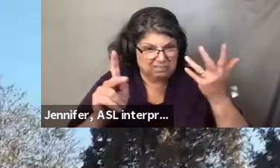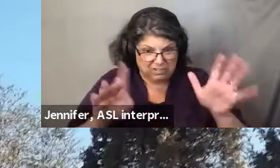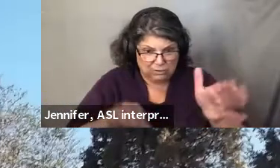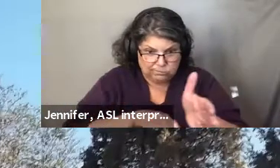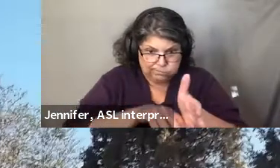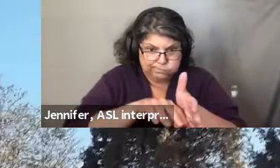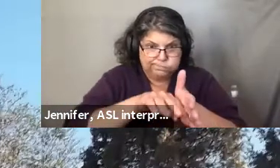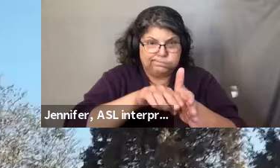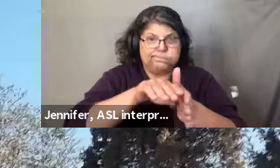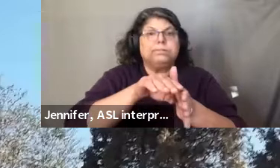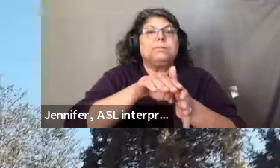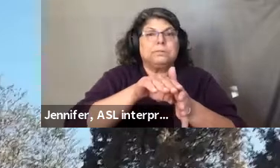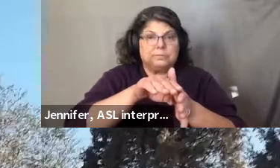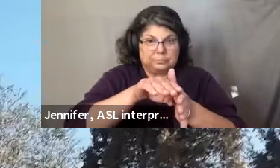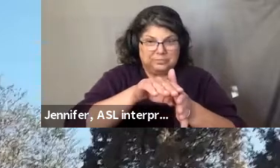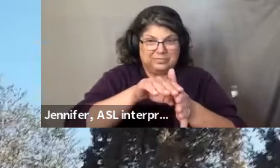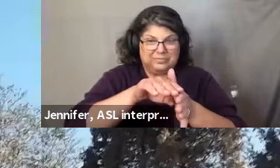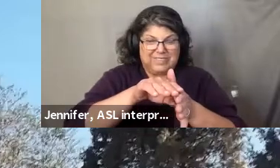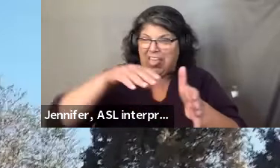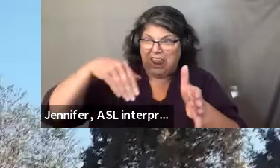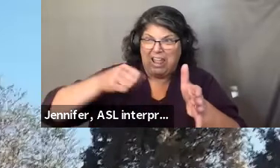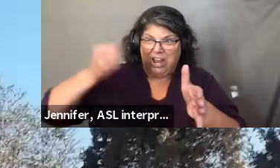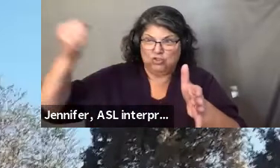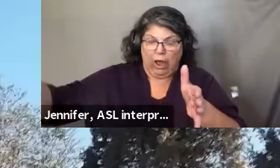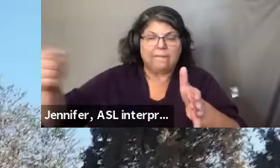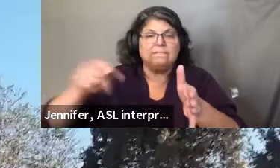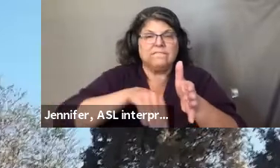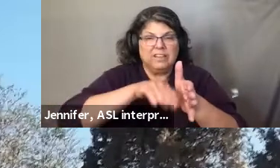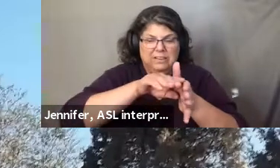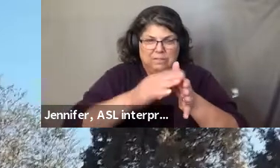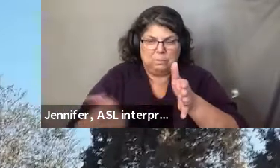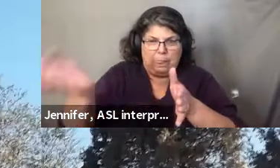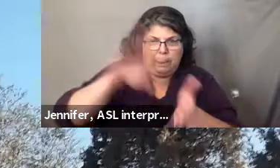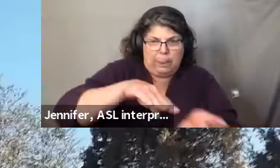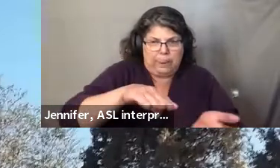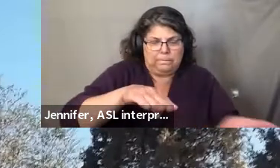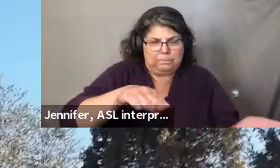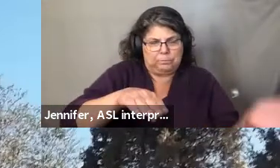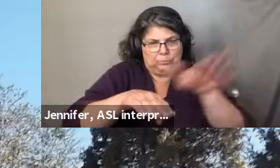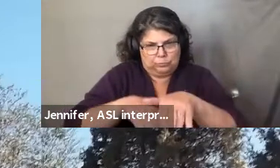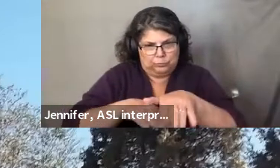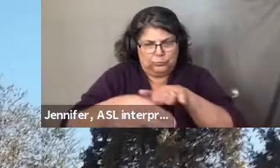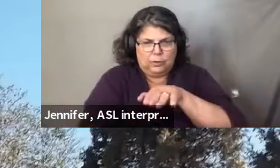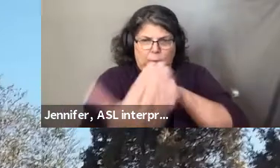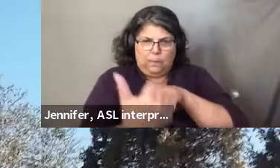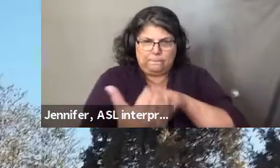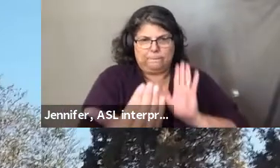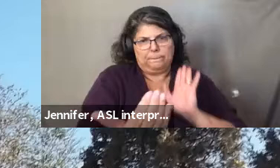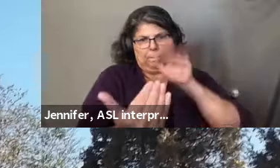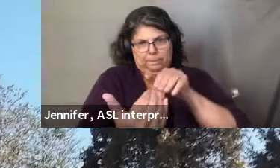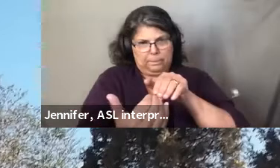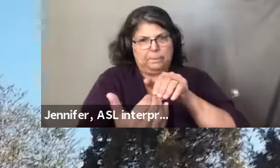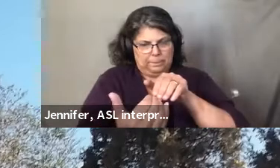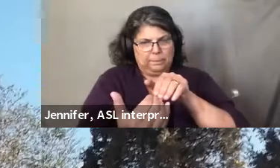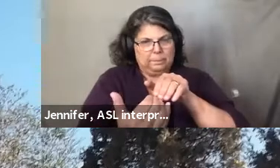up, before it leaves, they wrap it like a burrito, the sides of the plastic. And